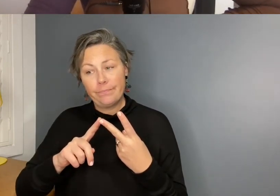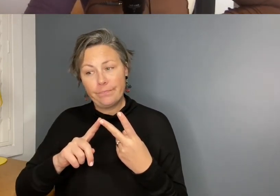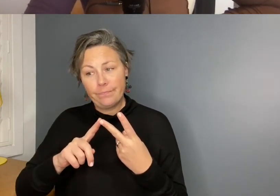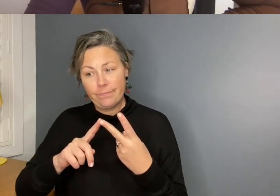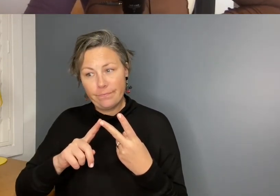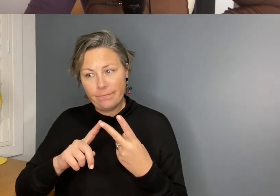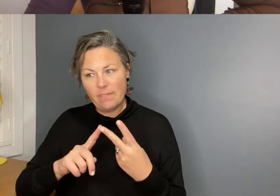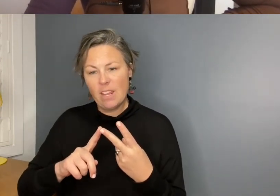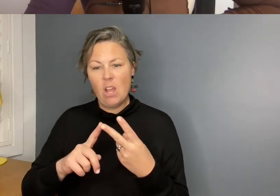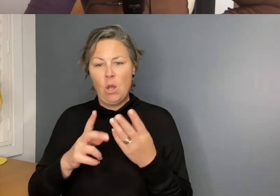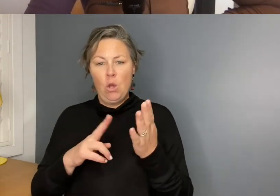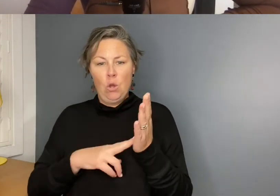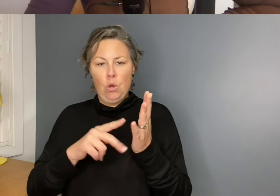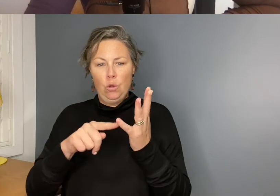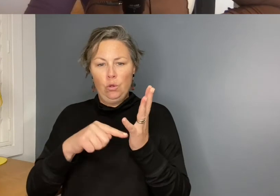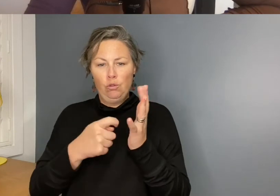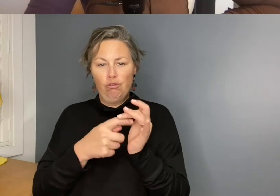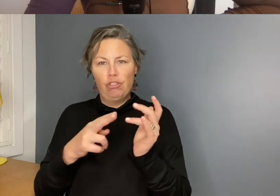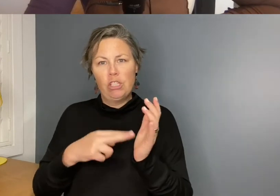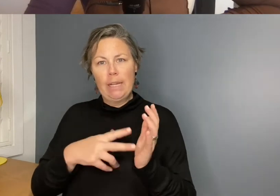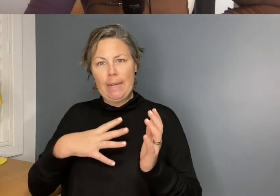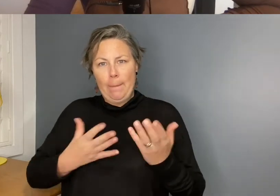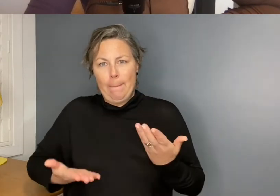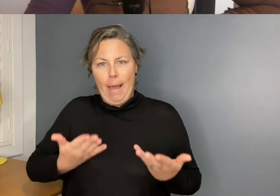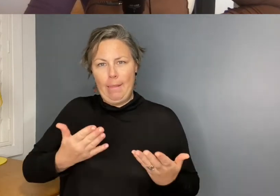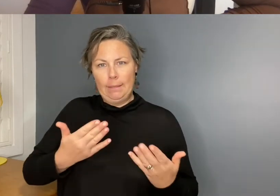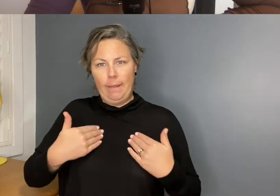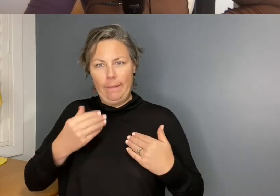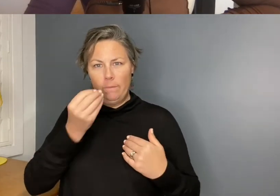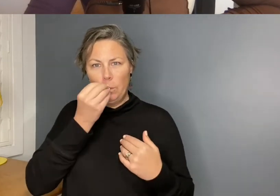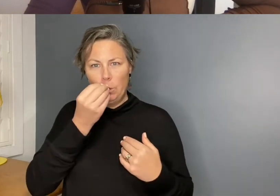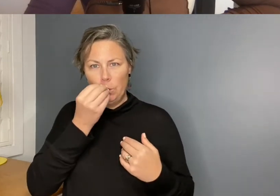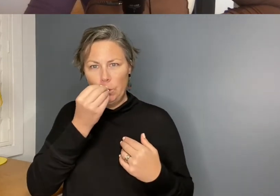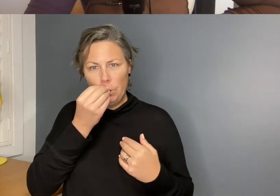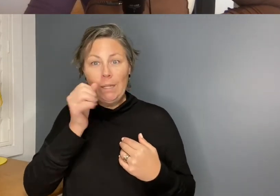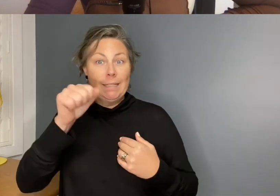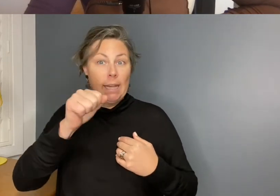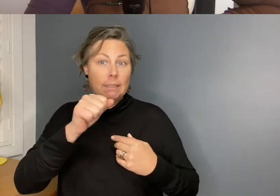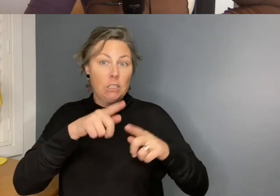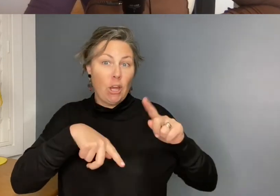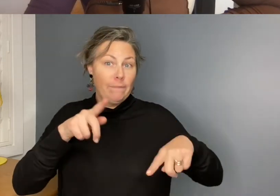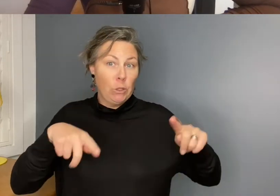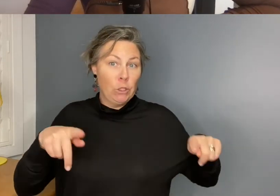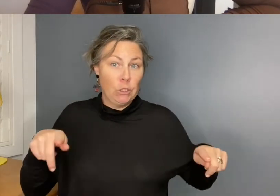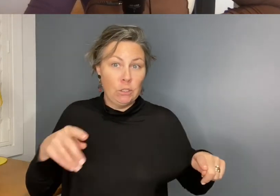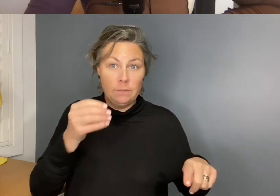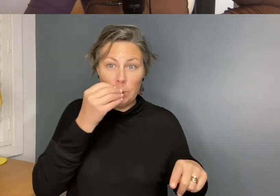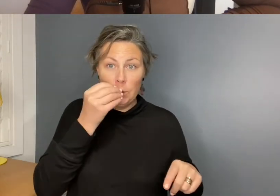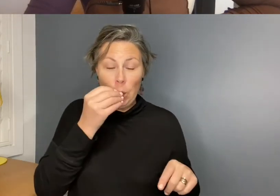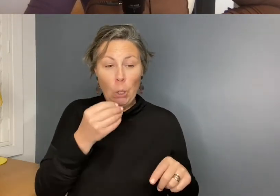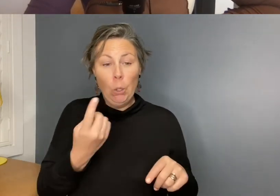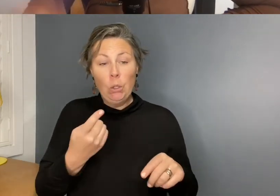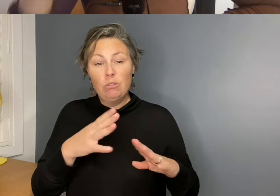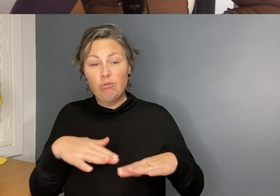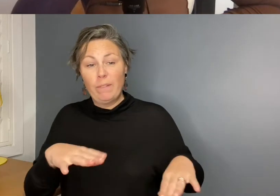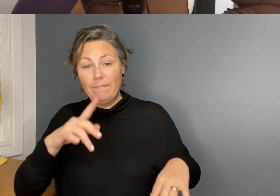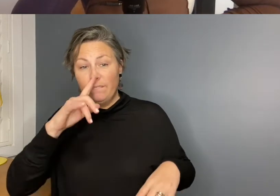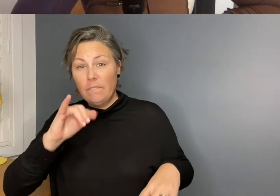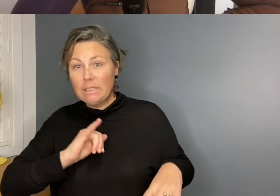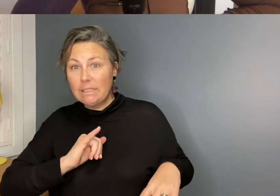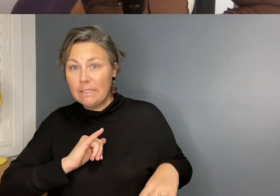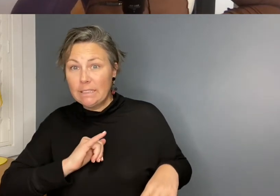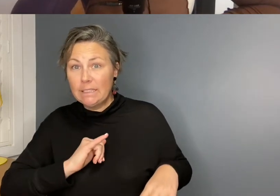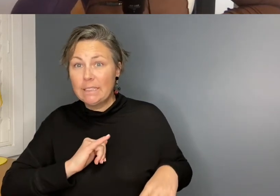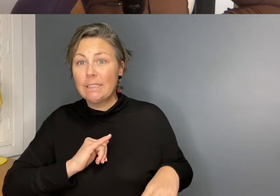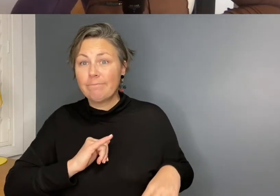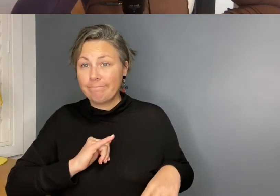nutritional input, then it comes back to what we were talking about a moment ago. Diversity is key. And again, with fussy kids, often something that I